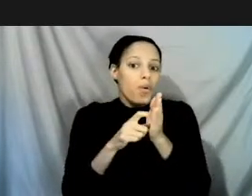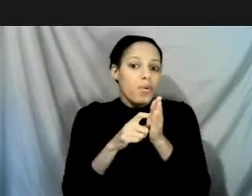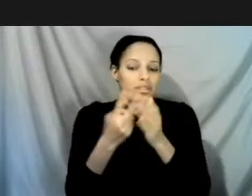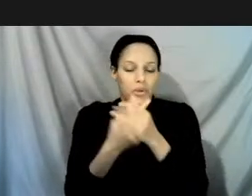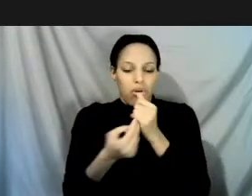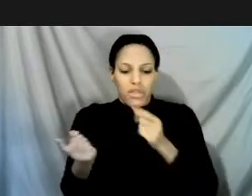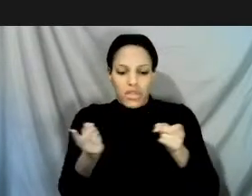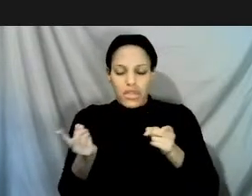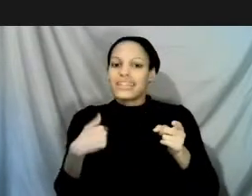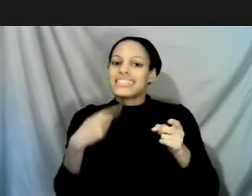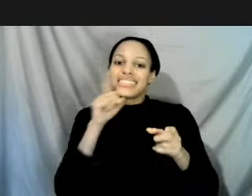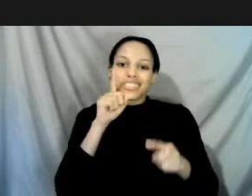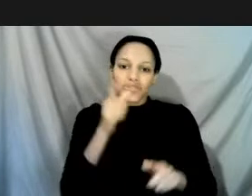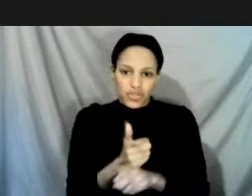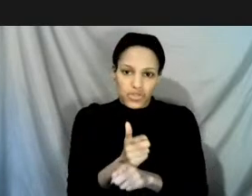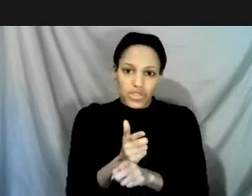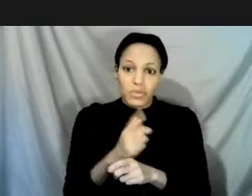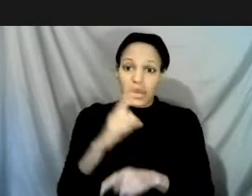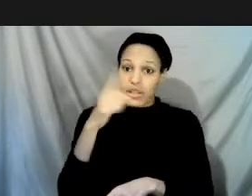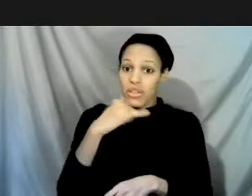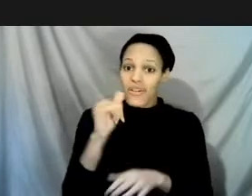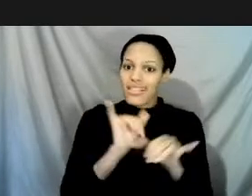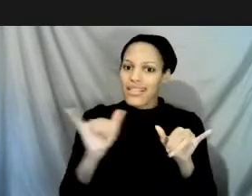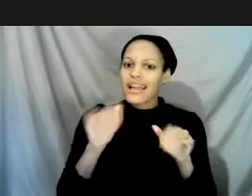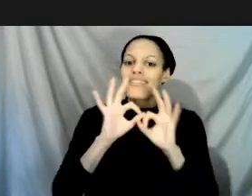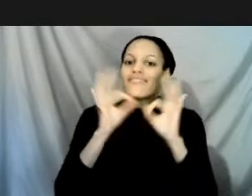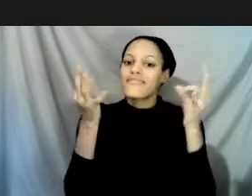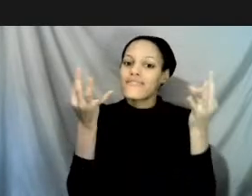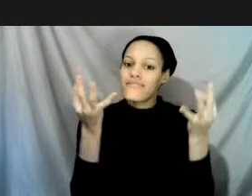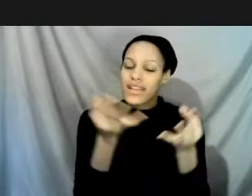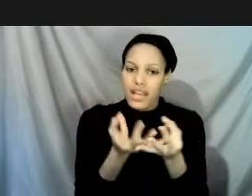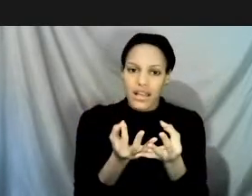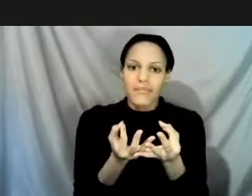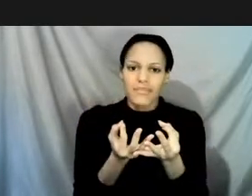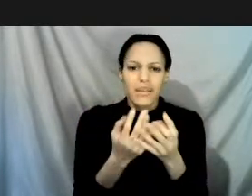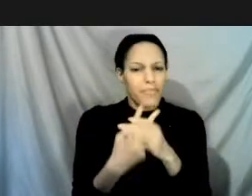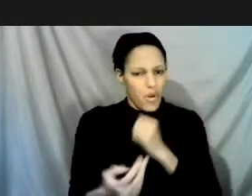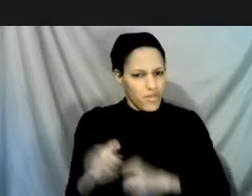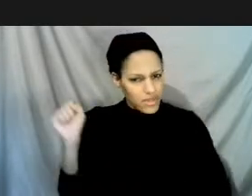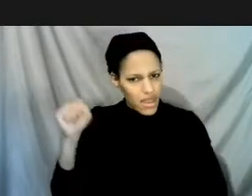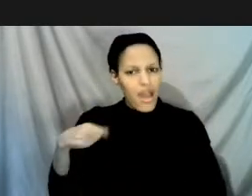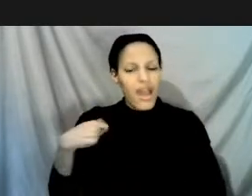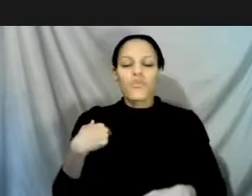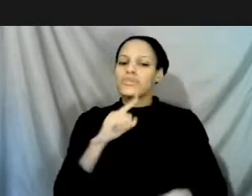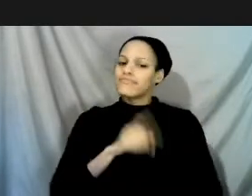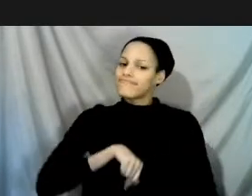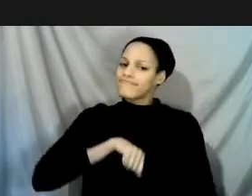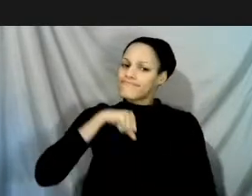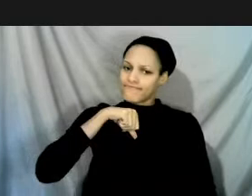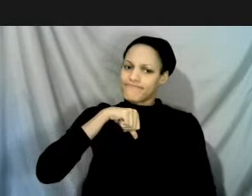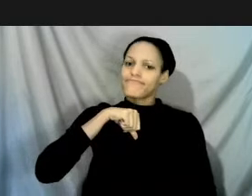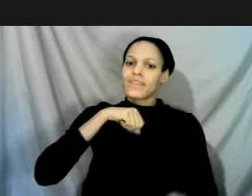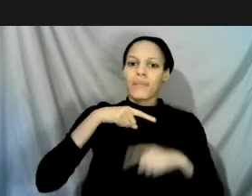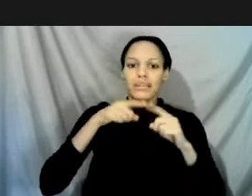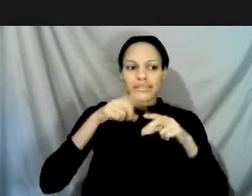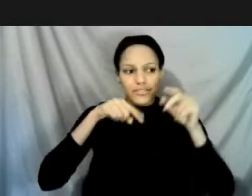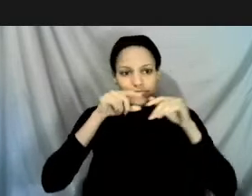look like our family. And we're very proud of that. But the arc of color in our